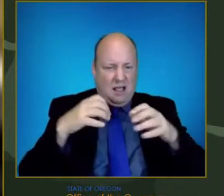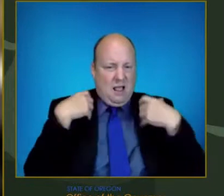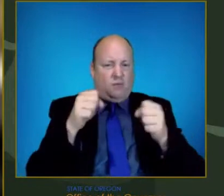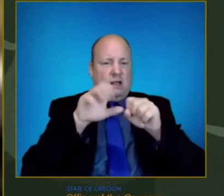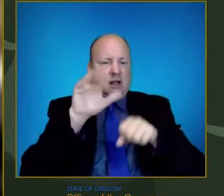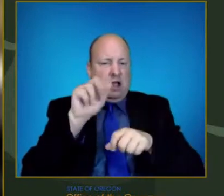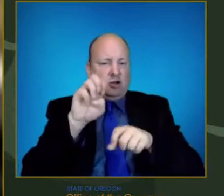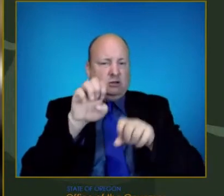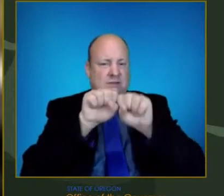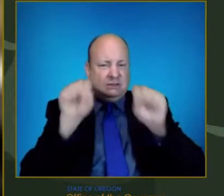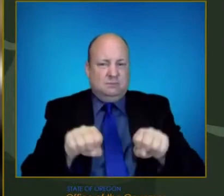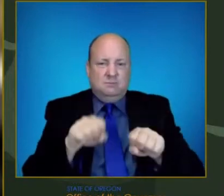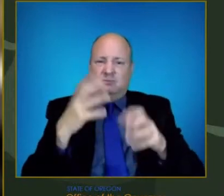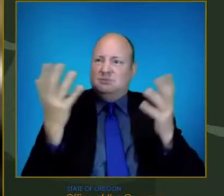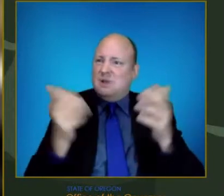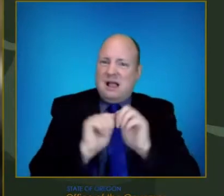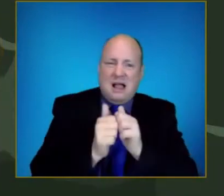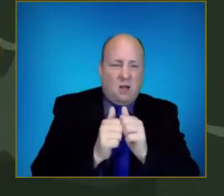masks.